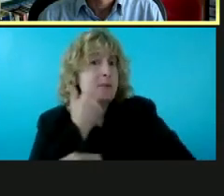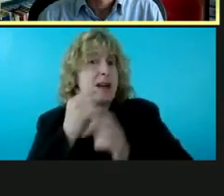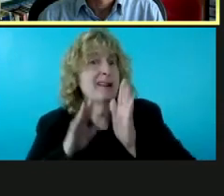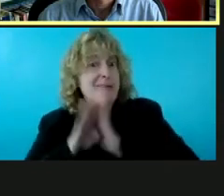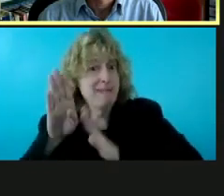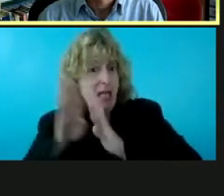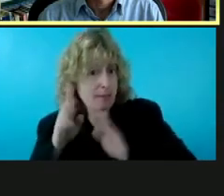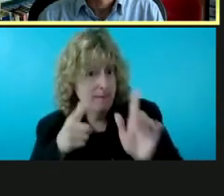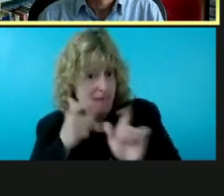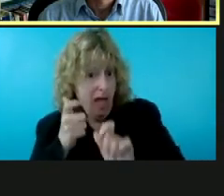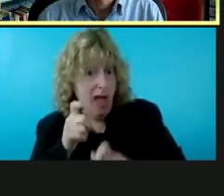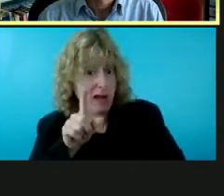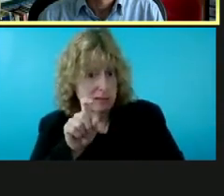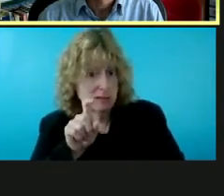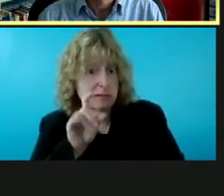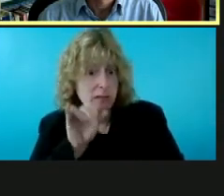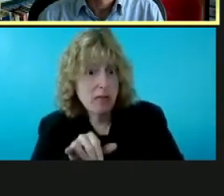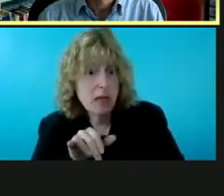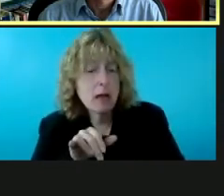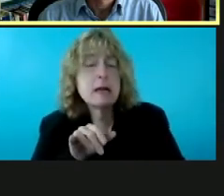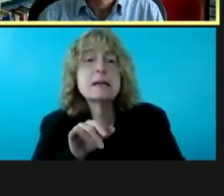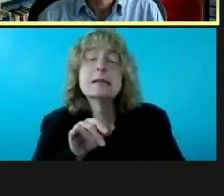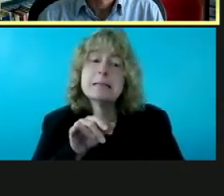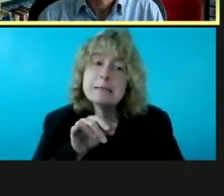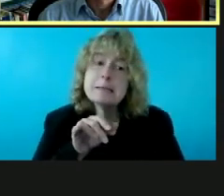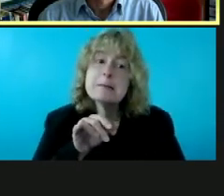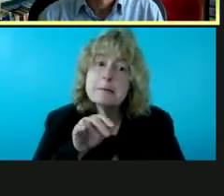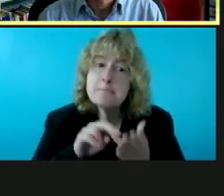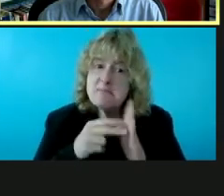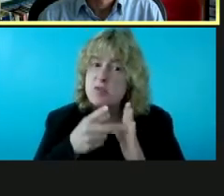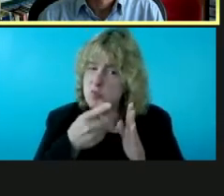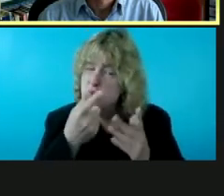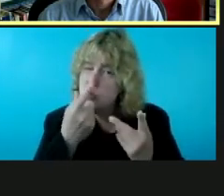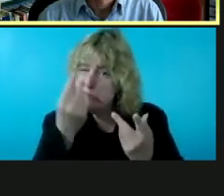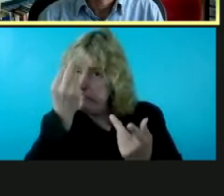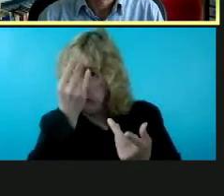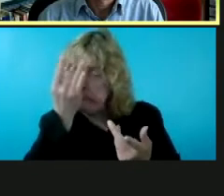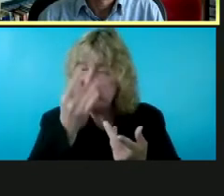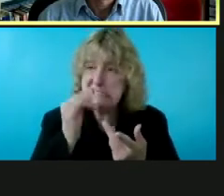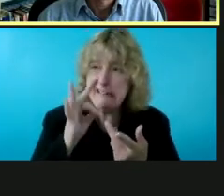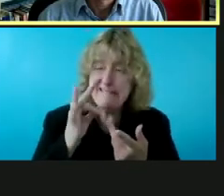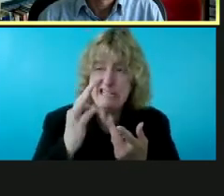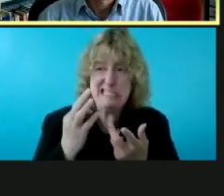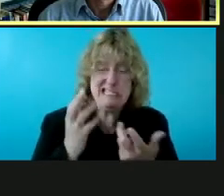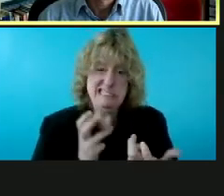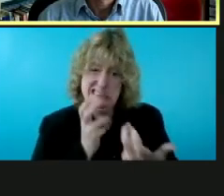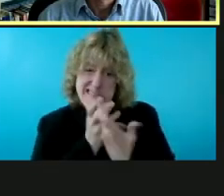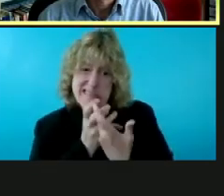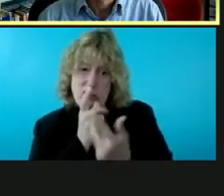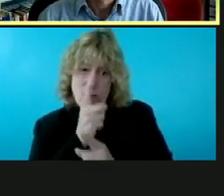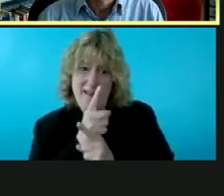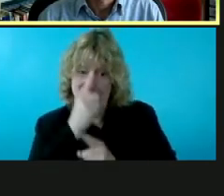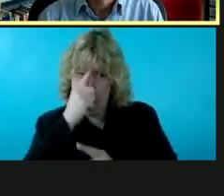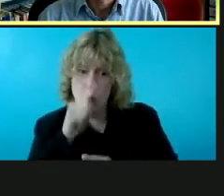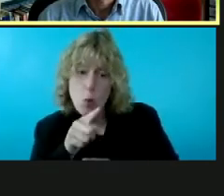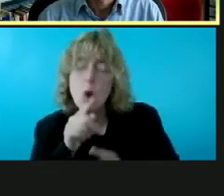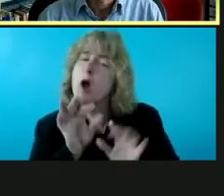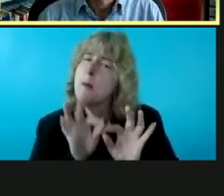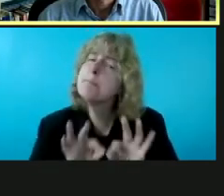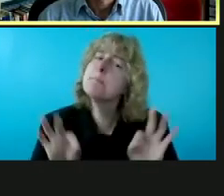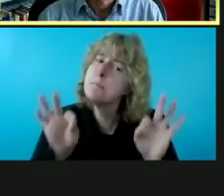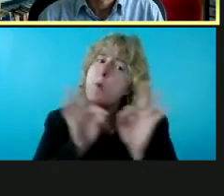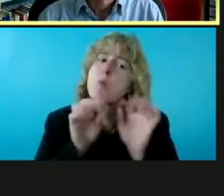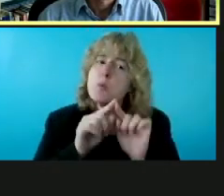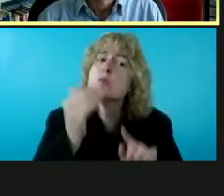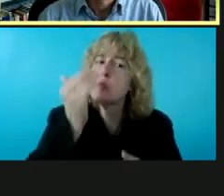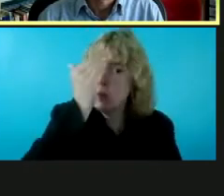quickly. You're really trying to figure out if this is right for you. It's important to know if the vaccine is safe. You're